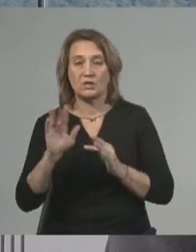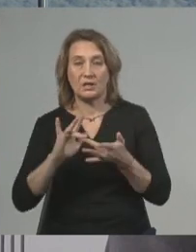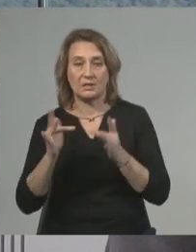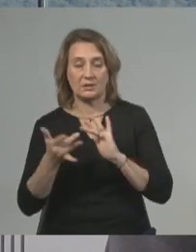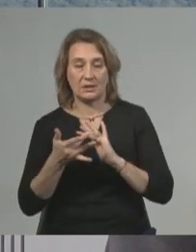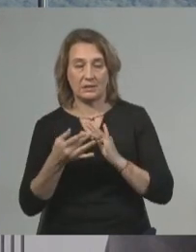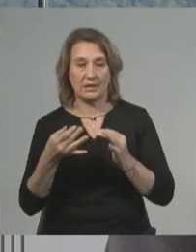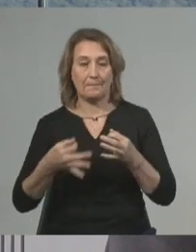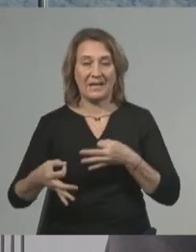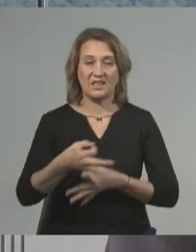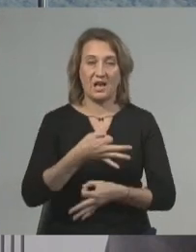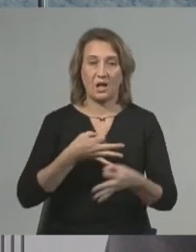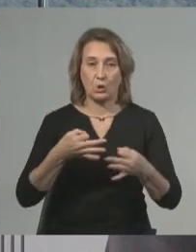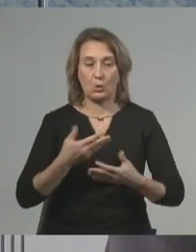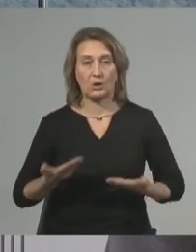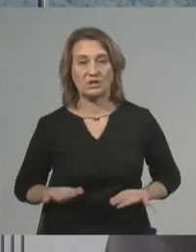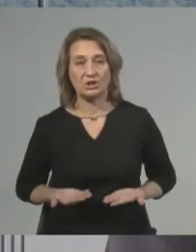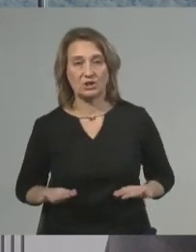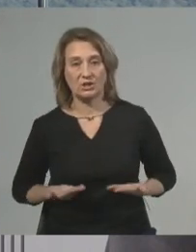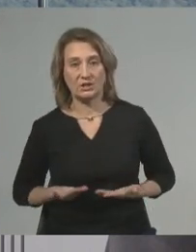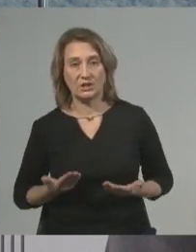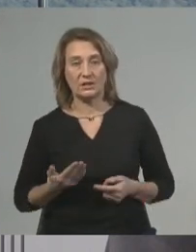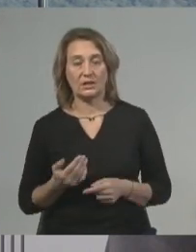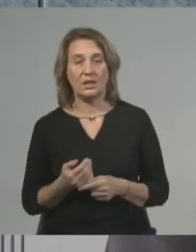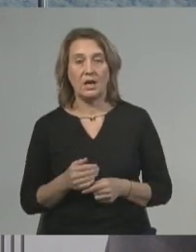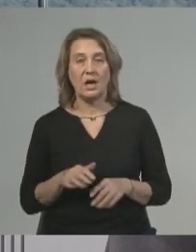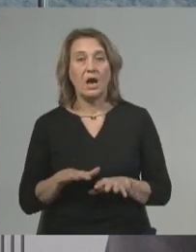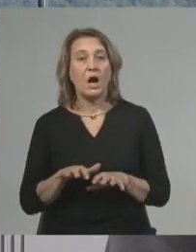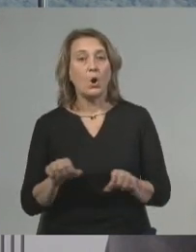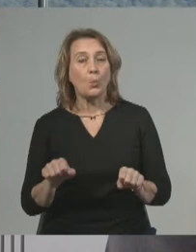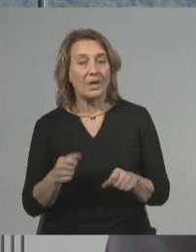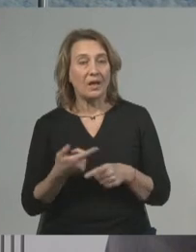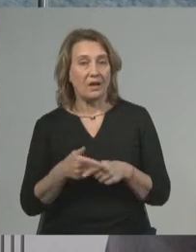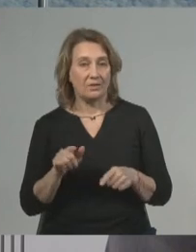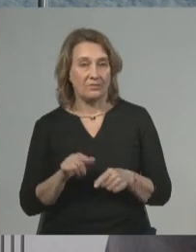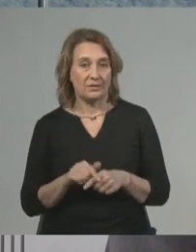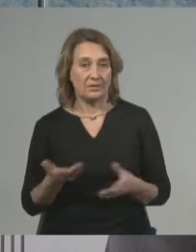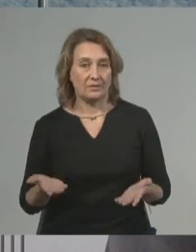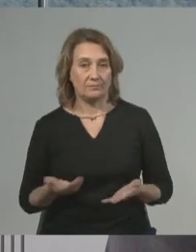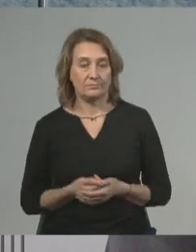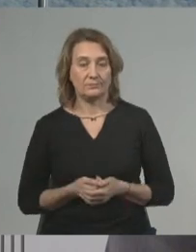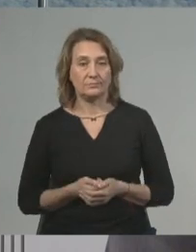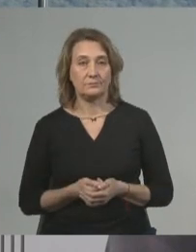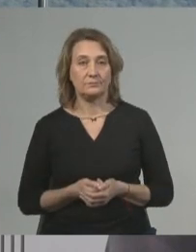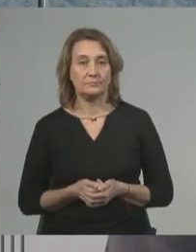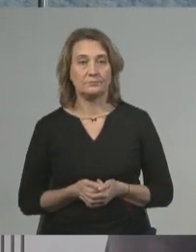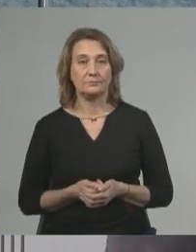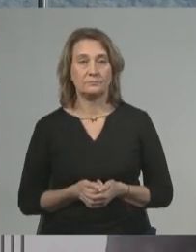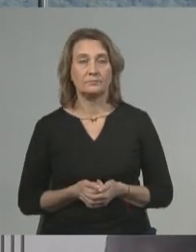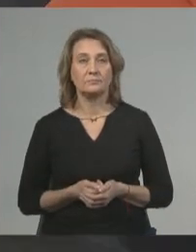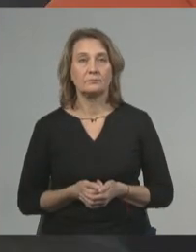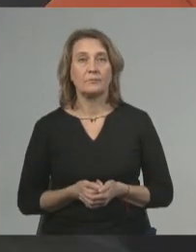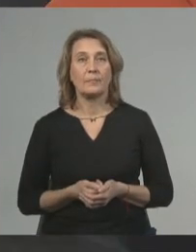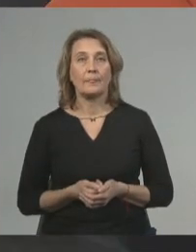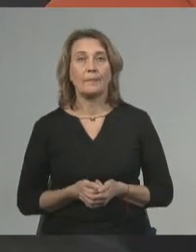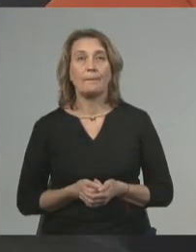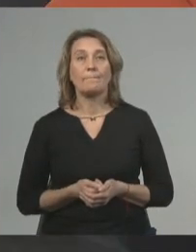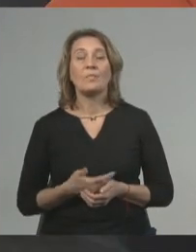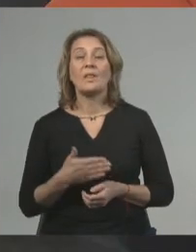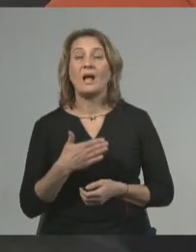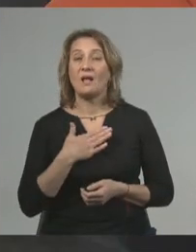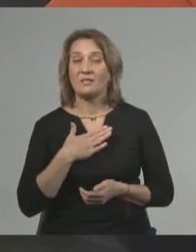general to enter into dialogue on the topic of non-governmental controlled territories